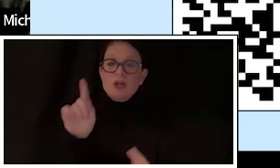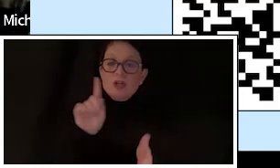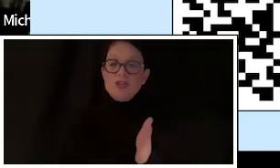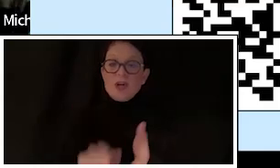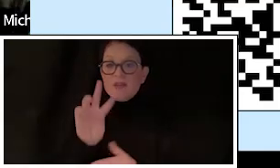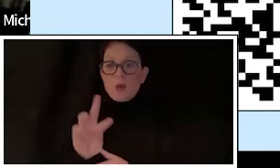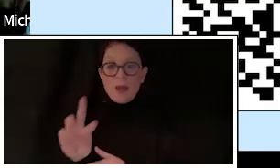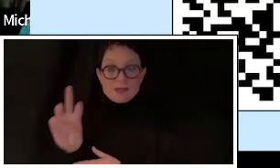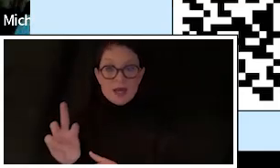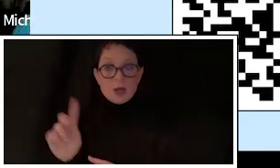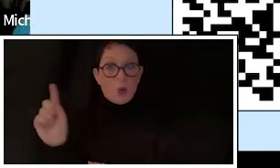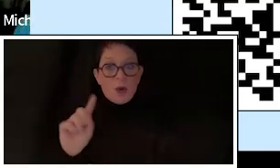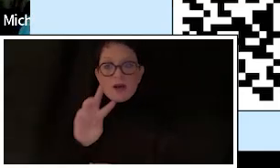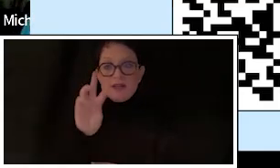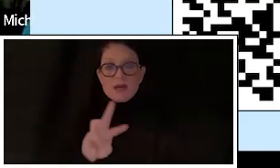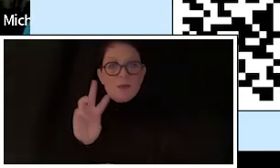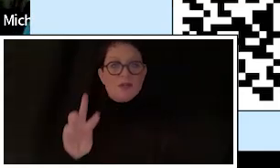website at